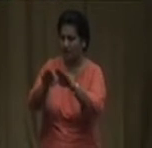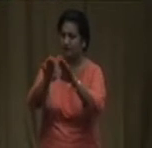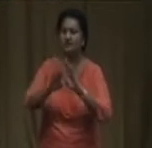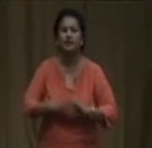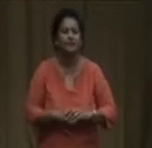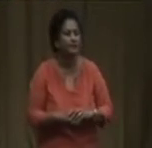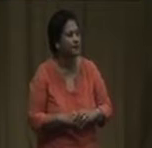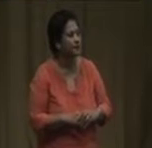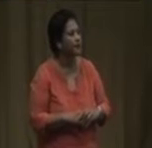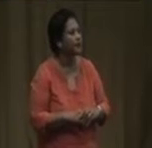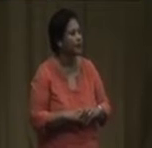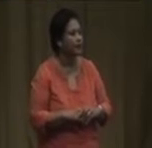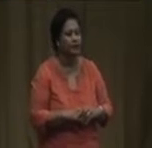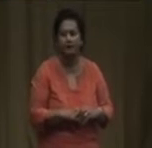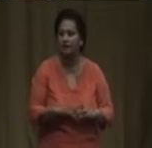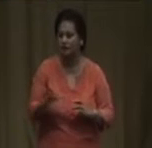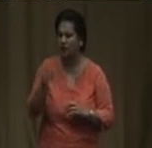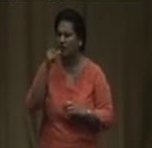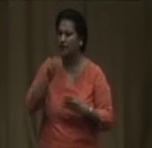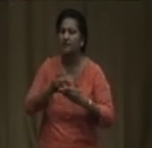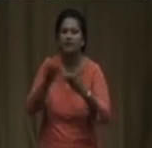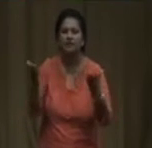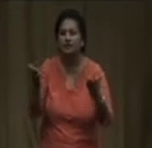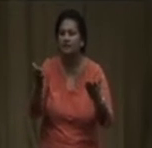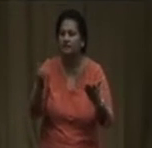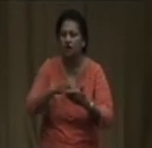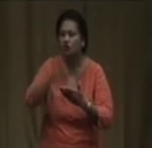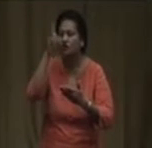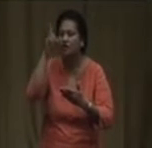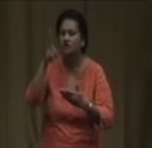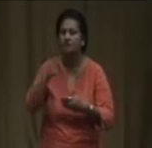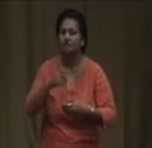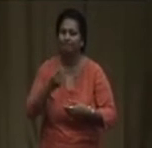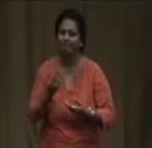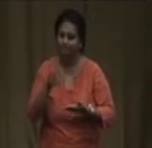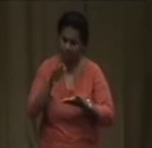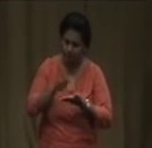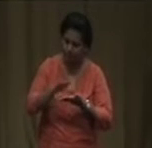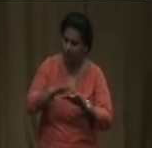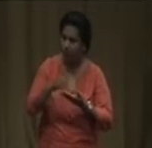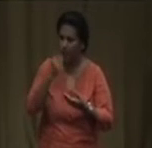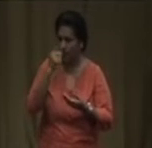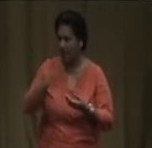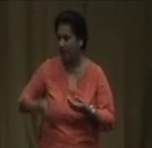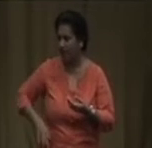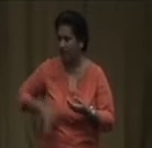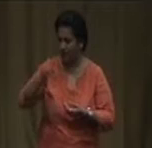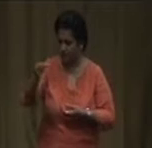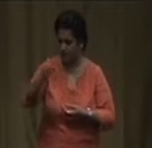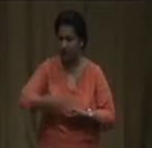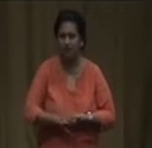access to more affordable education. The concept is a simple but a powerful